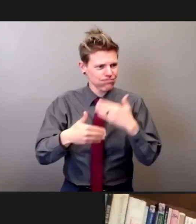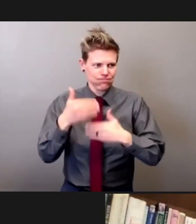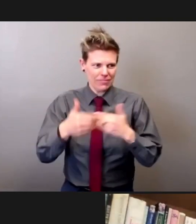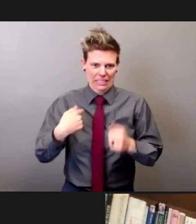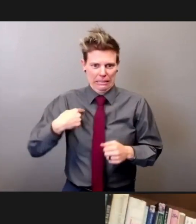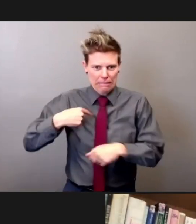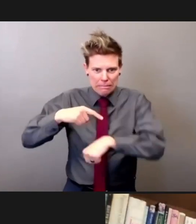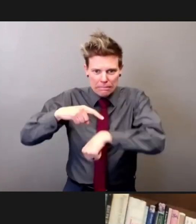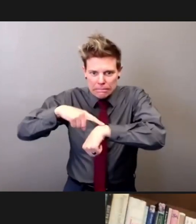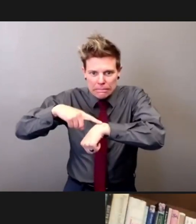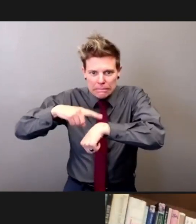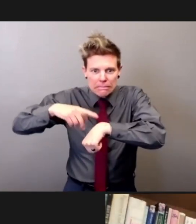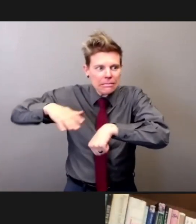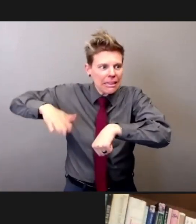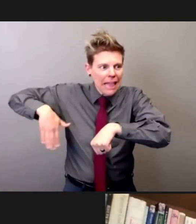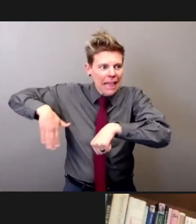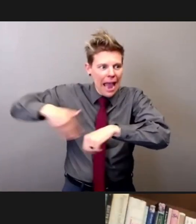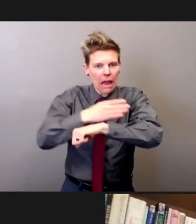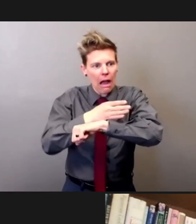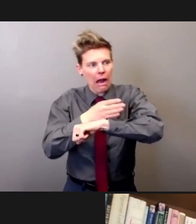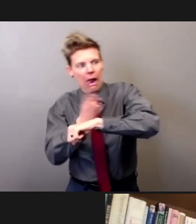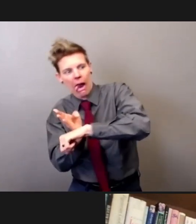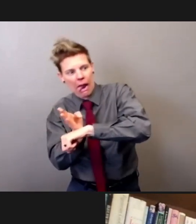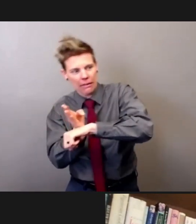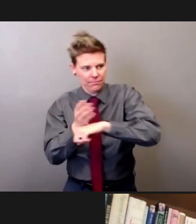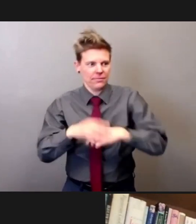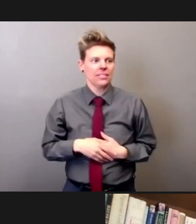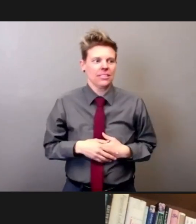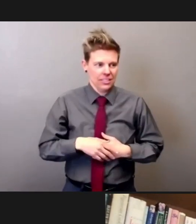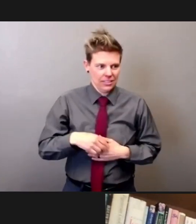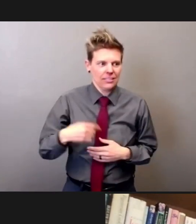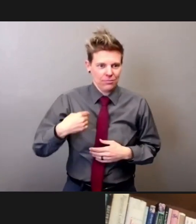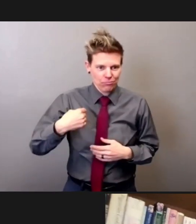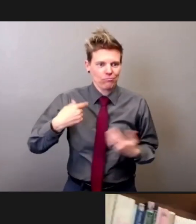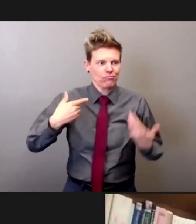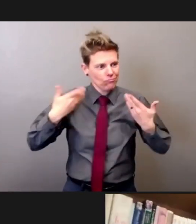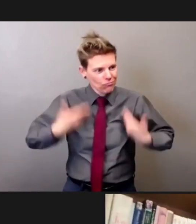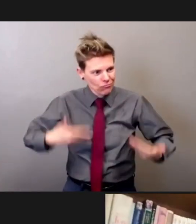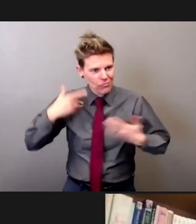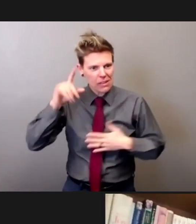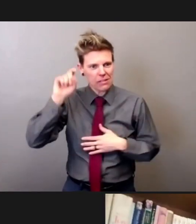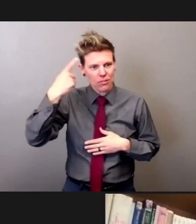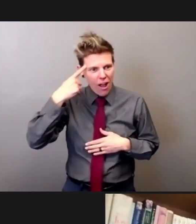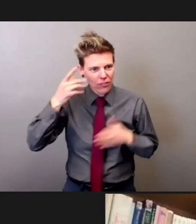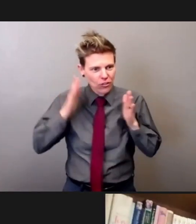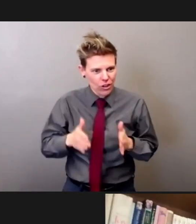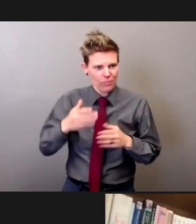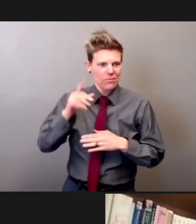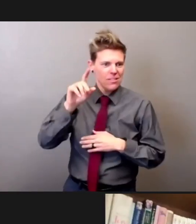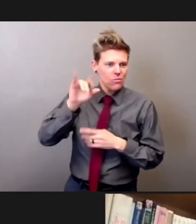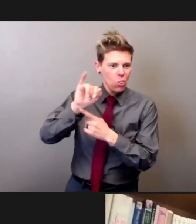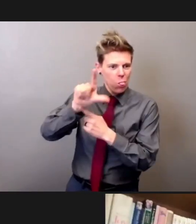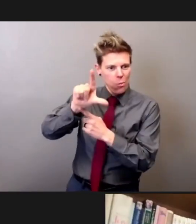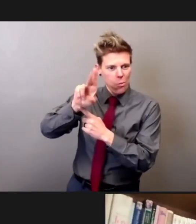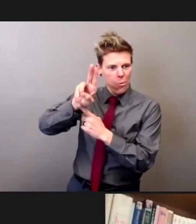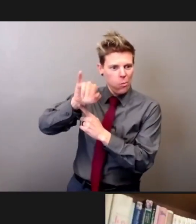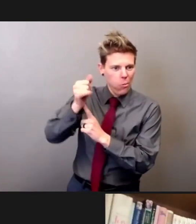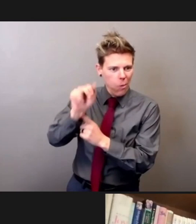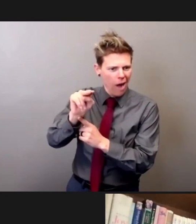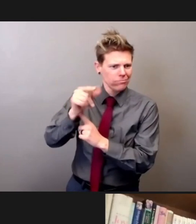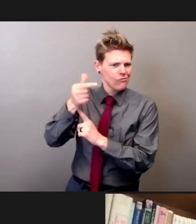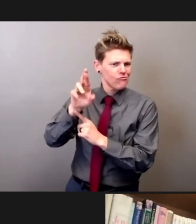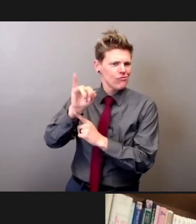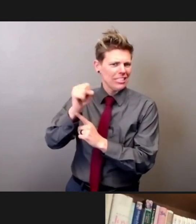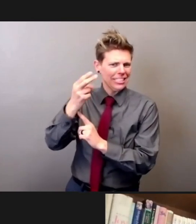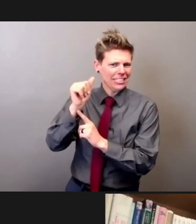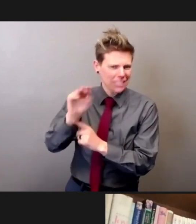Lujan Grisham, and I know that this is not our typical day, although I believe many of you are very